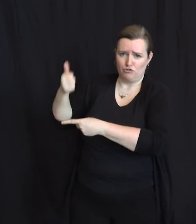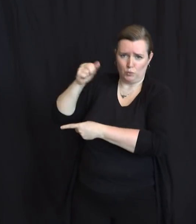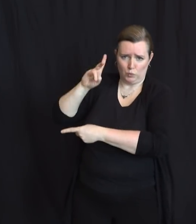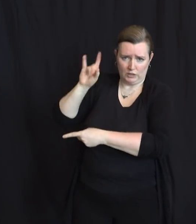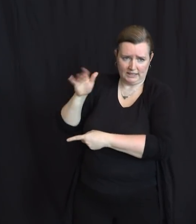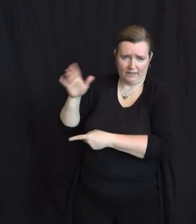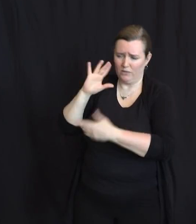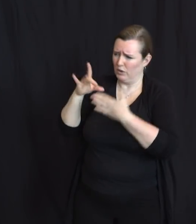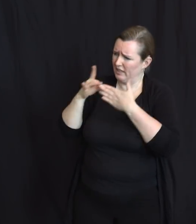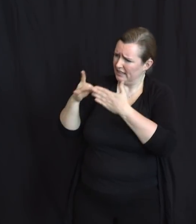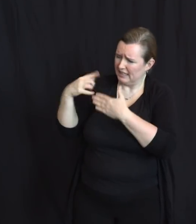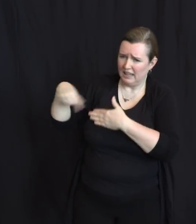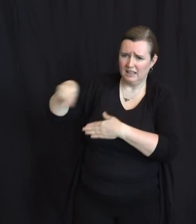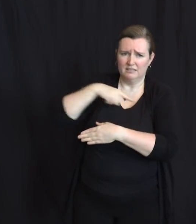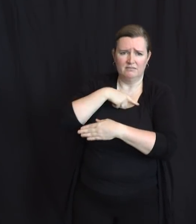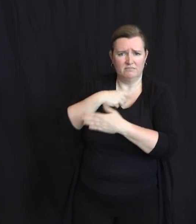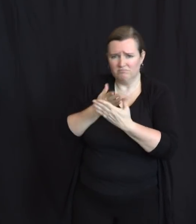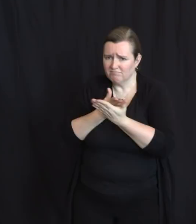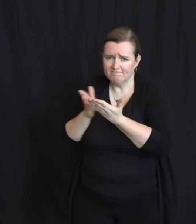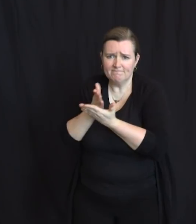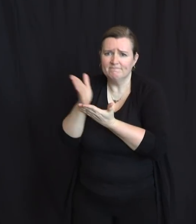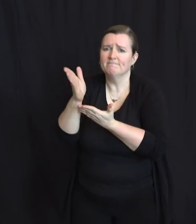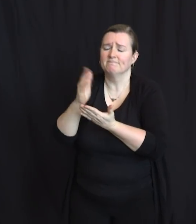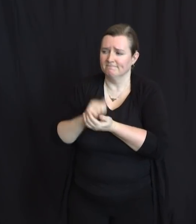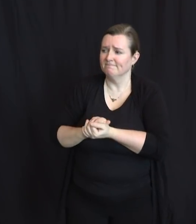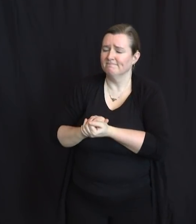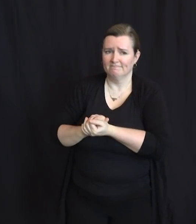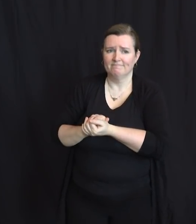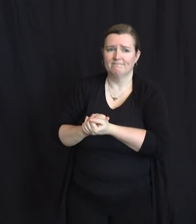century. They've done a magnificent job,